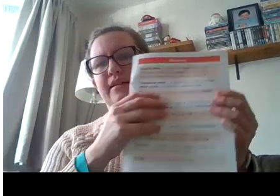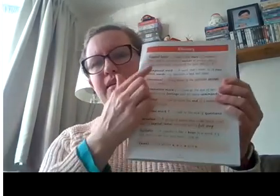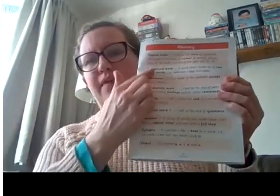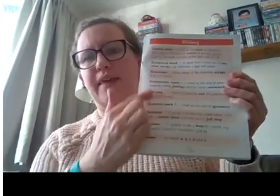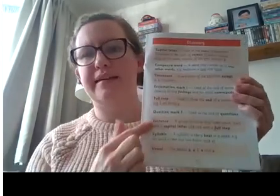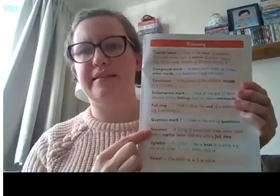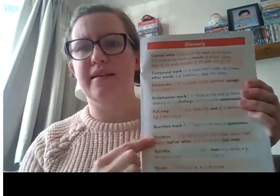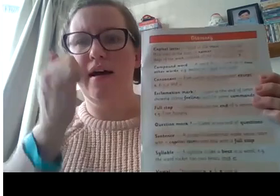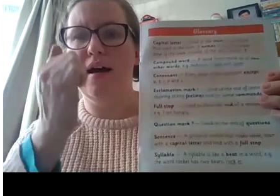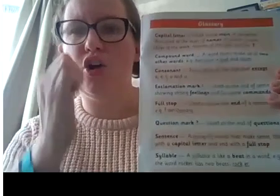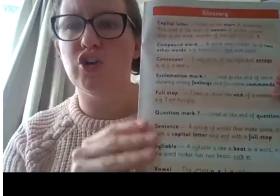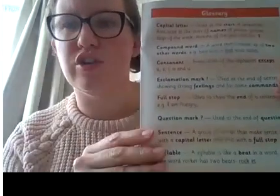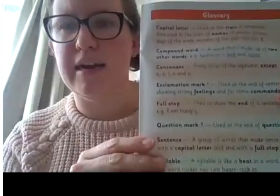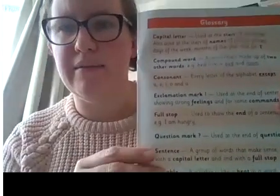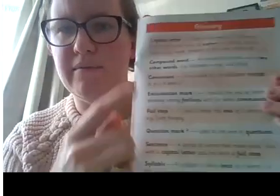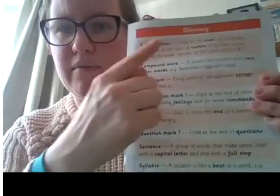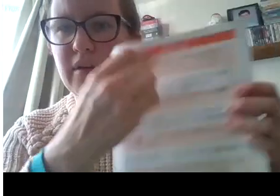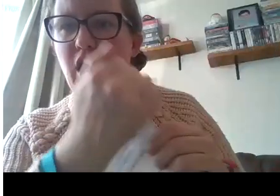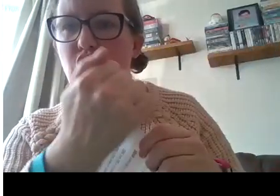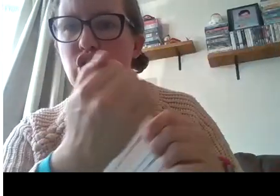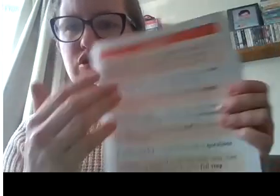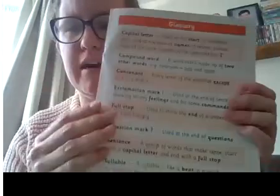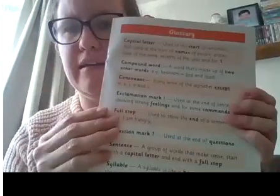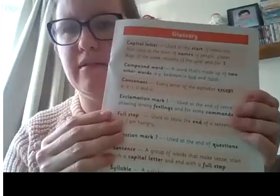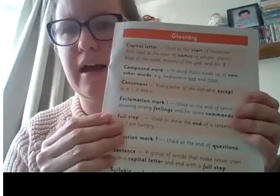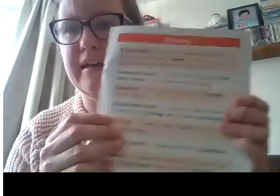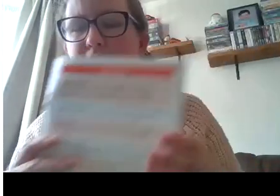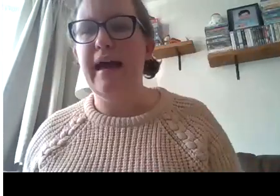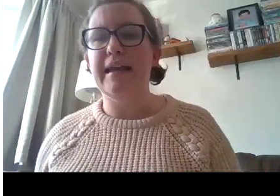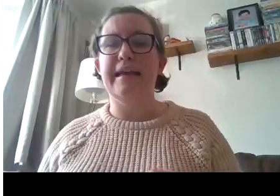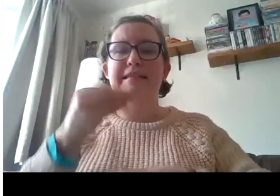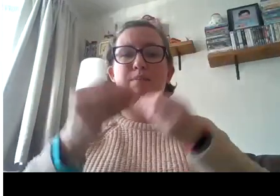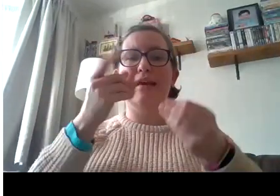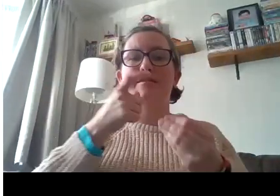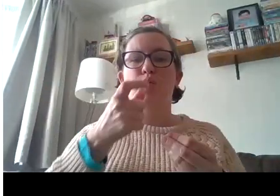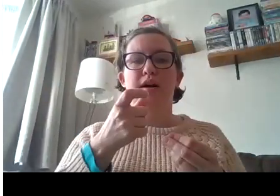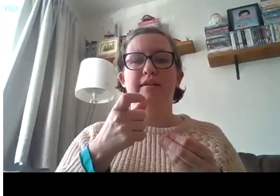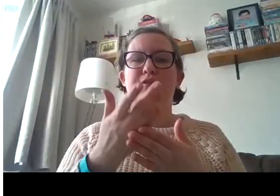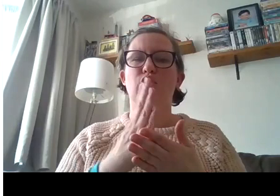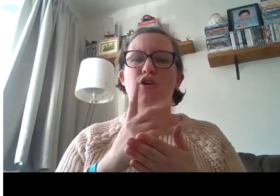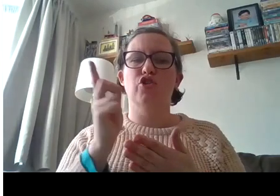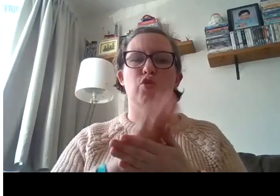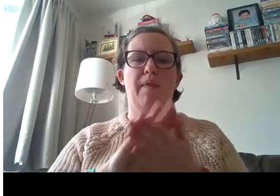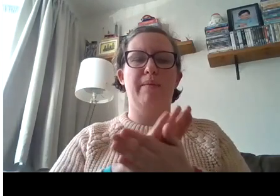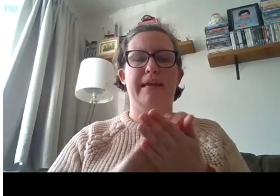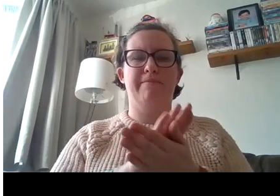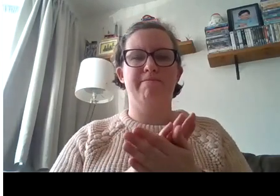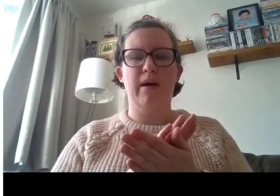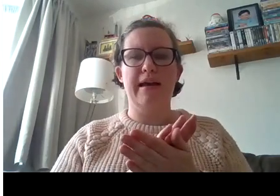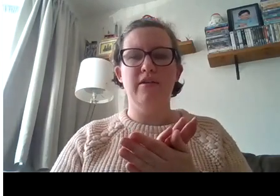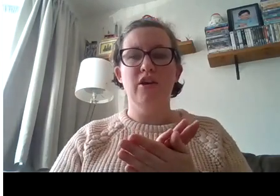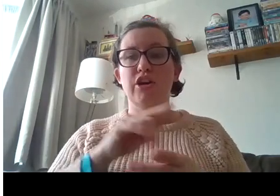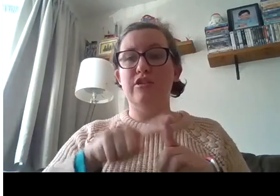There's this, a glossary, okay, and it explains words if you're unsure what they